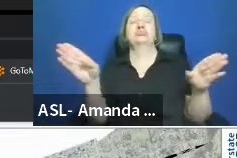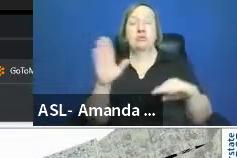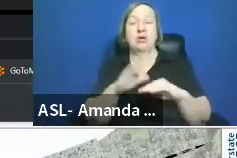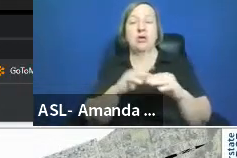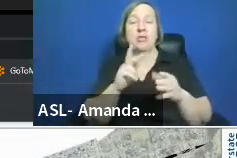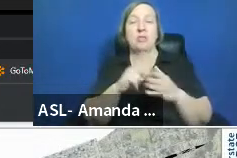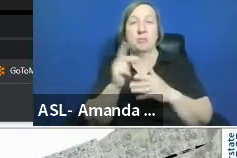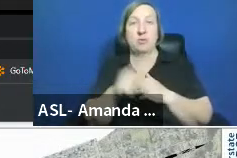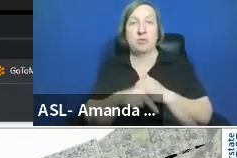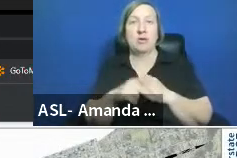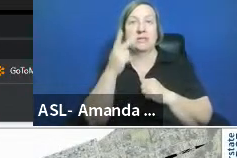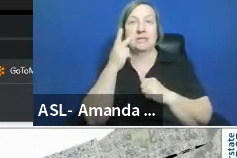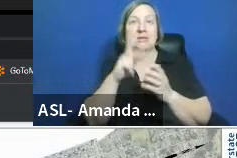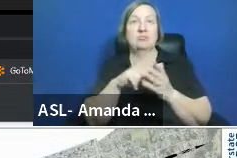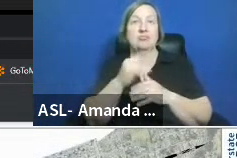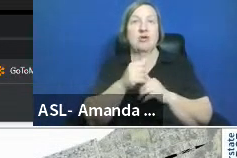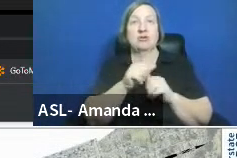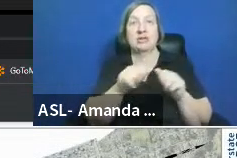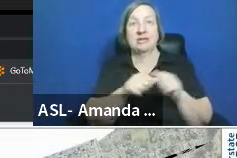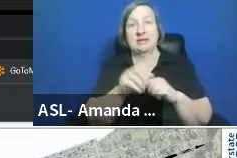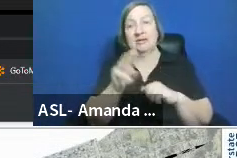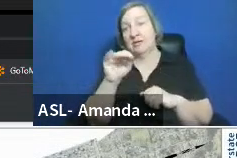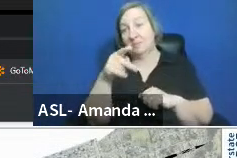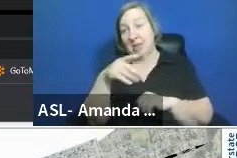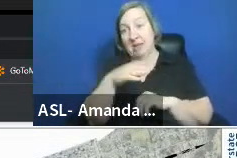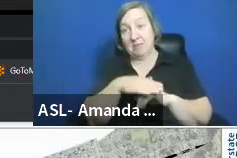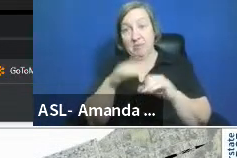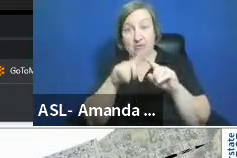the project area map on the screen?